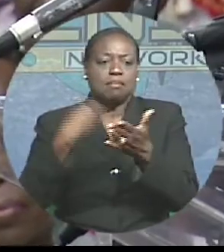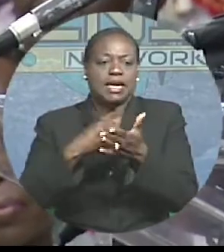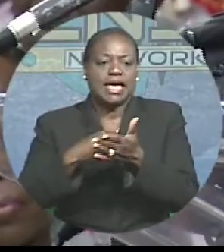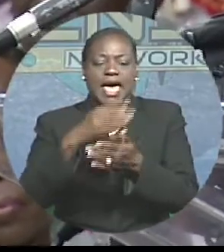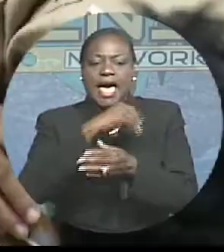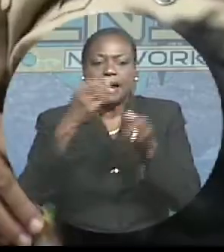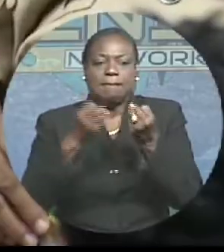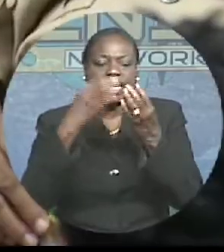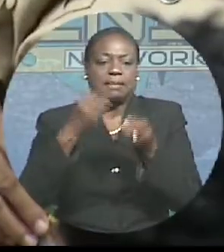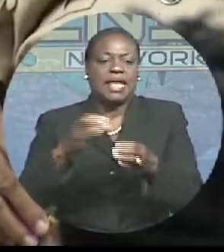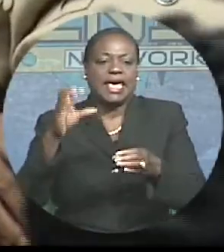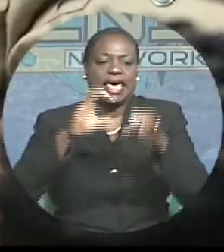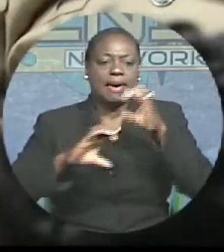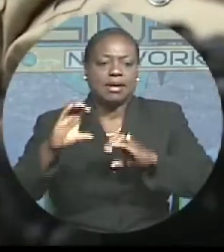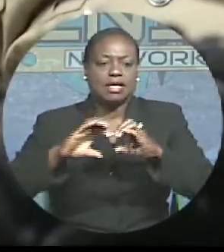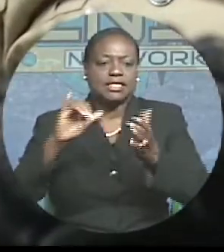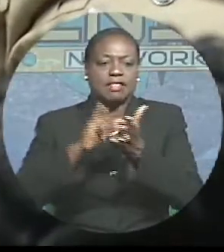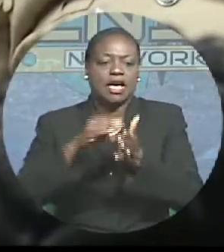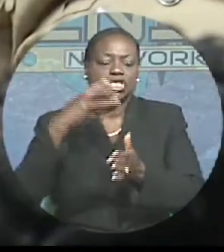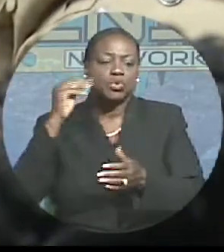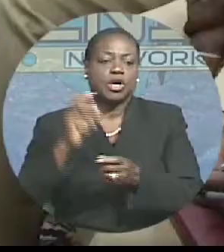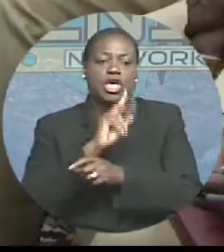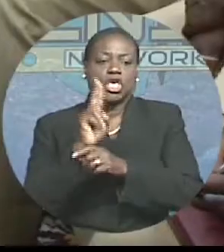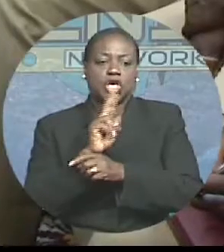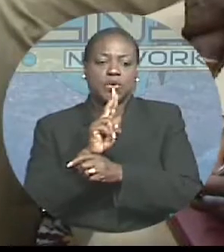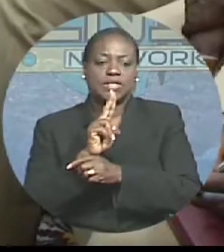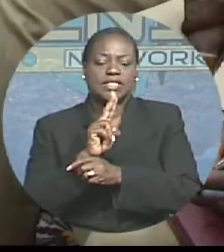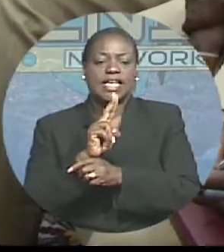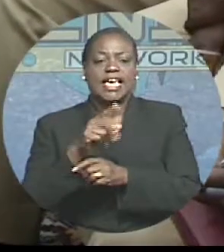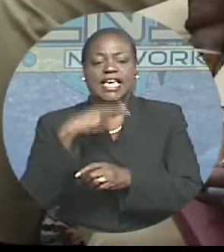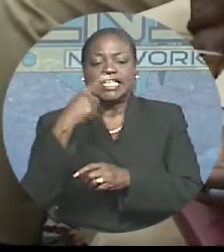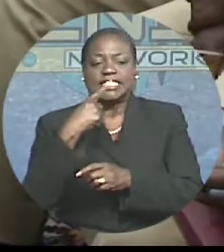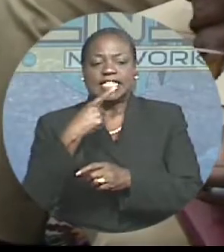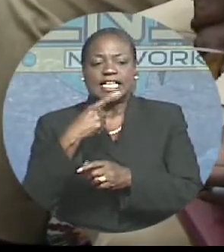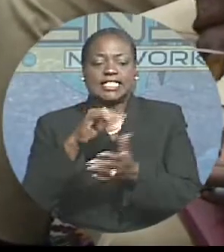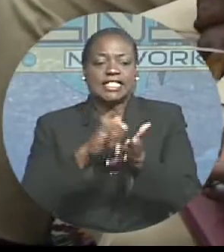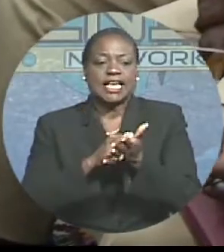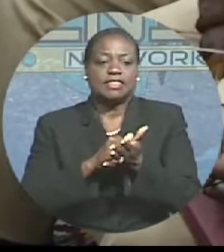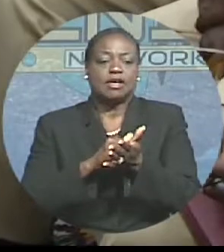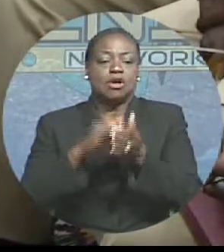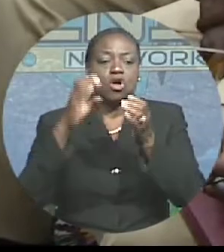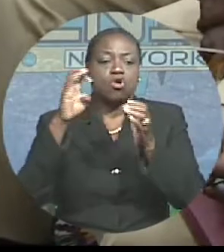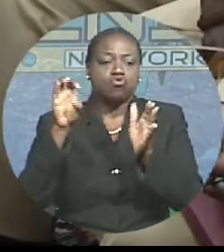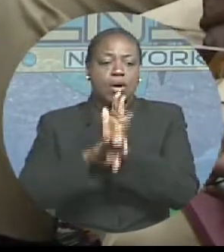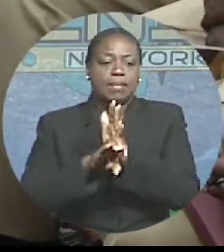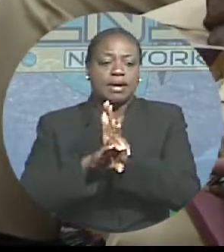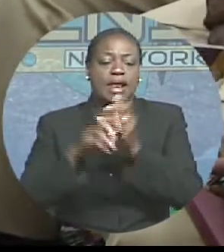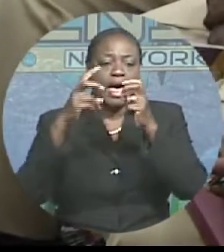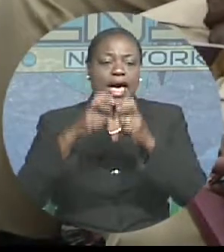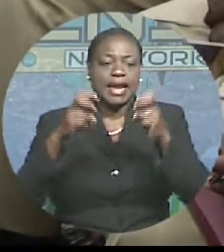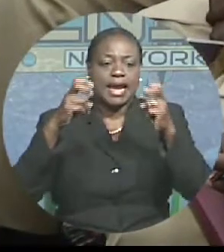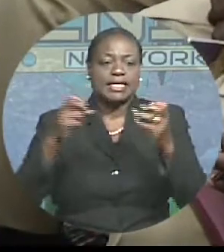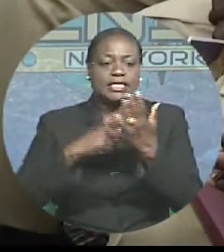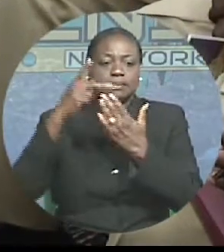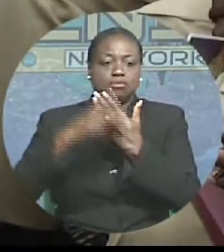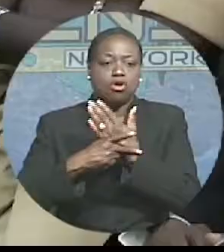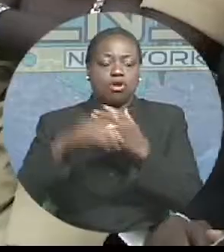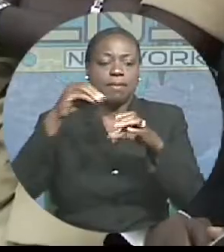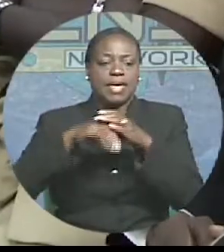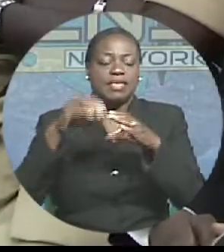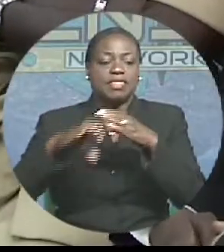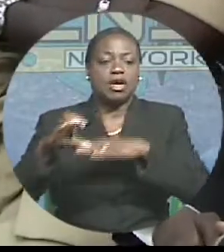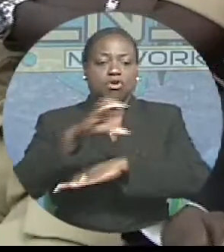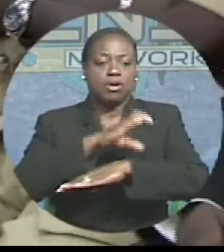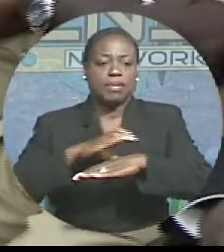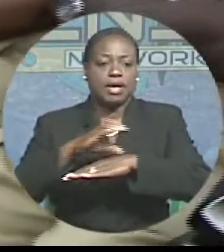being used. Sheehan said there are also plans to launch a criminal analysis program in the Caribbean. Commissioner of Police Allison Greenslade